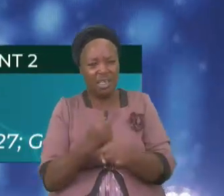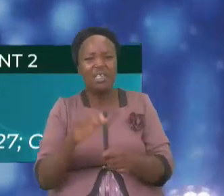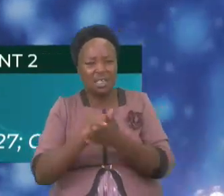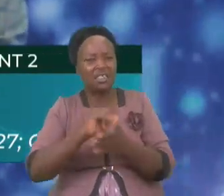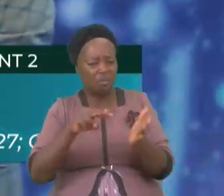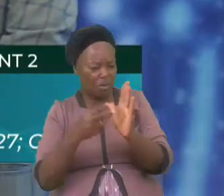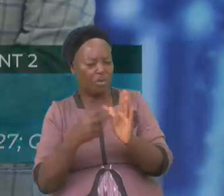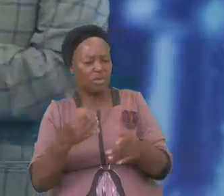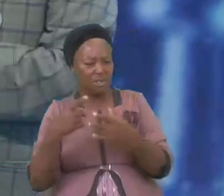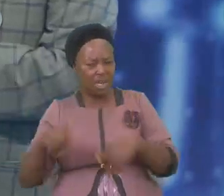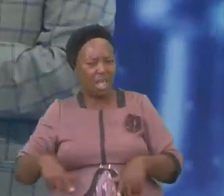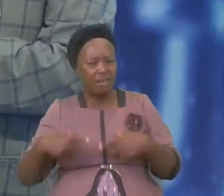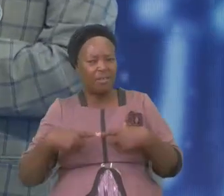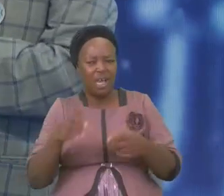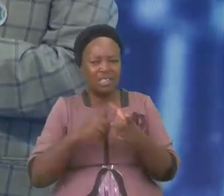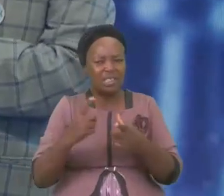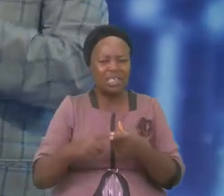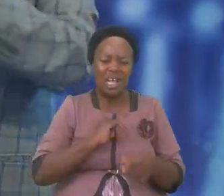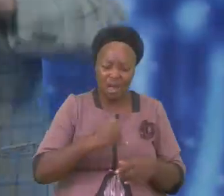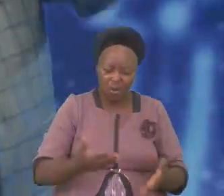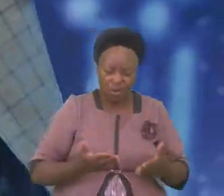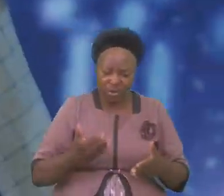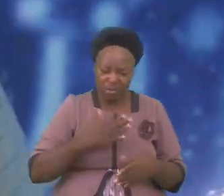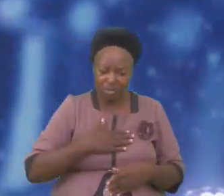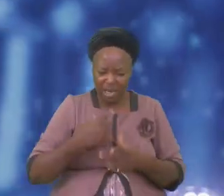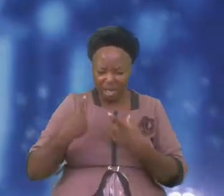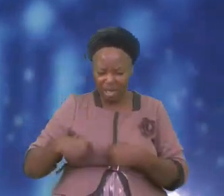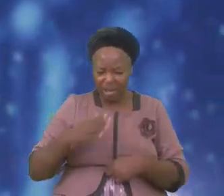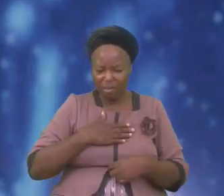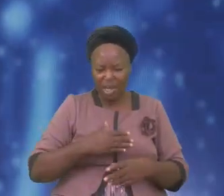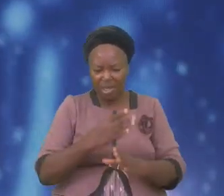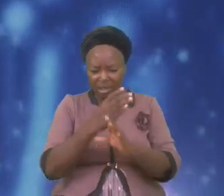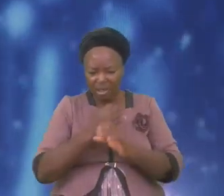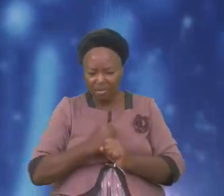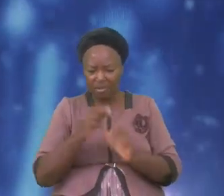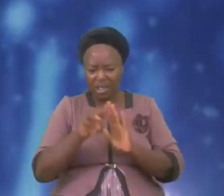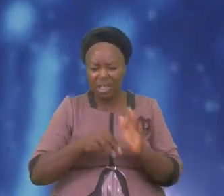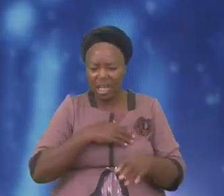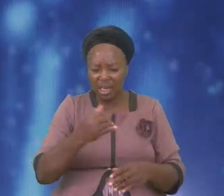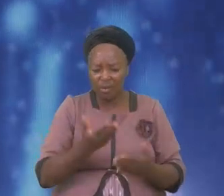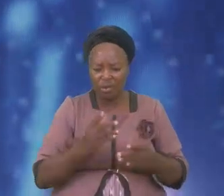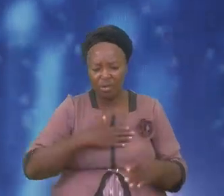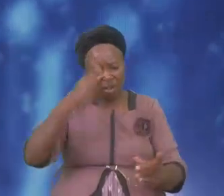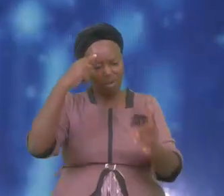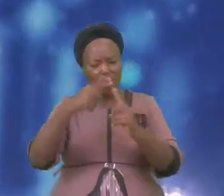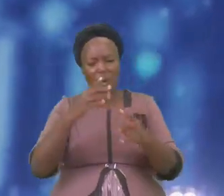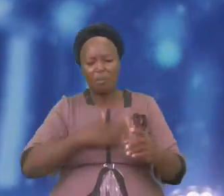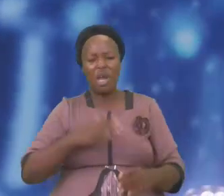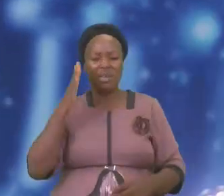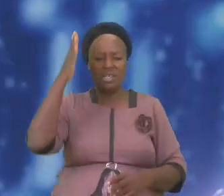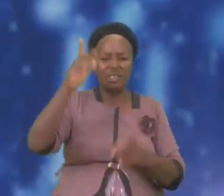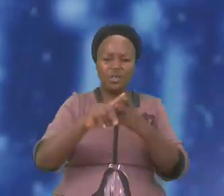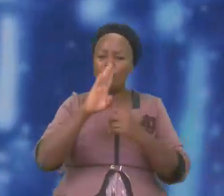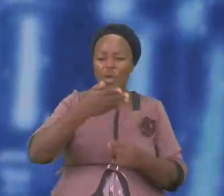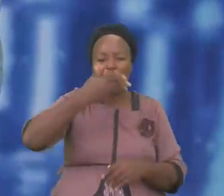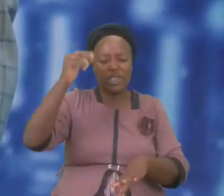I want my destiny to be better than what it used to be or what it would have been. I want to have